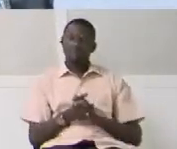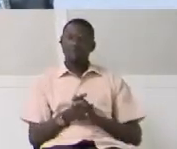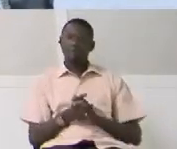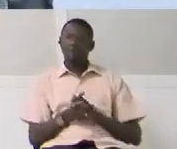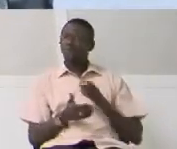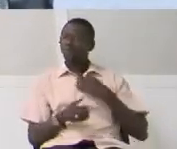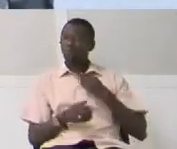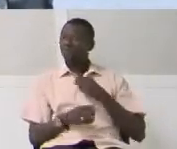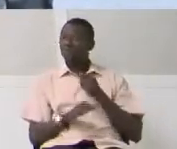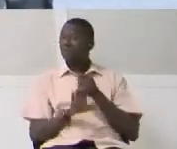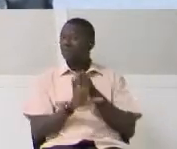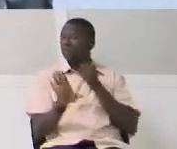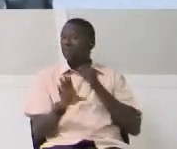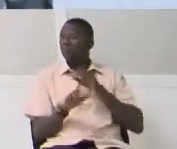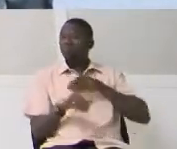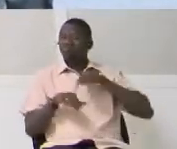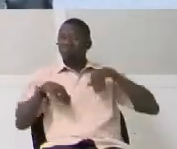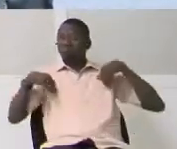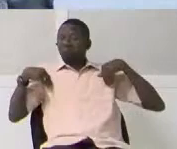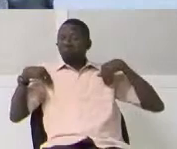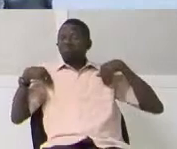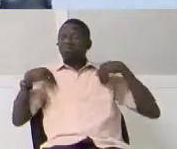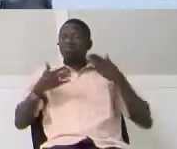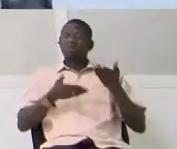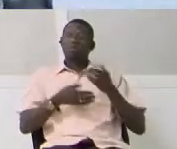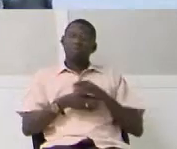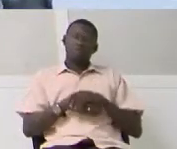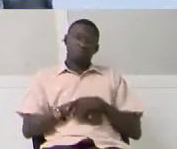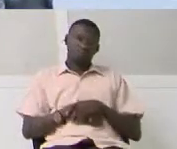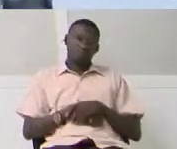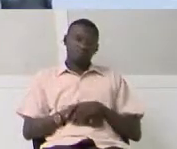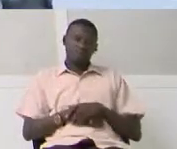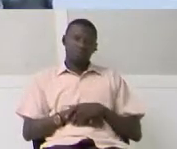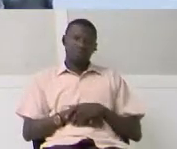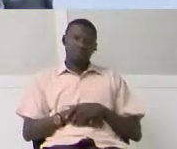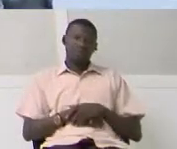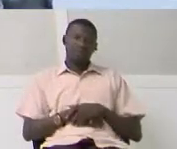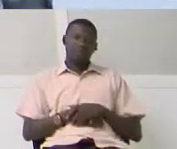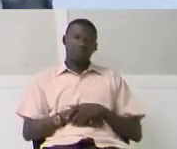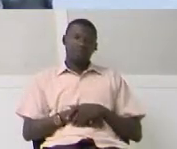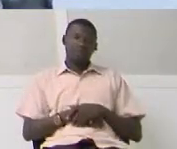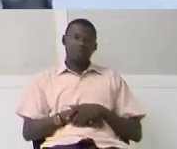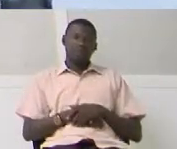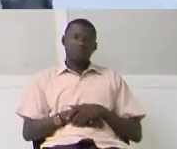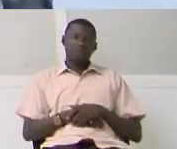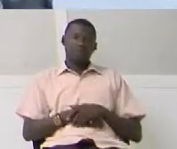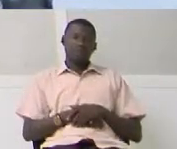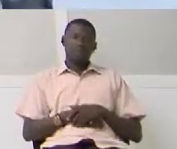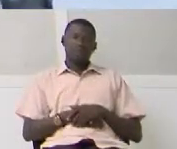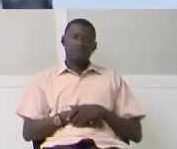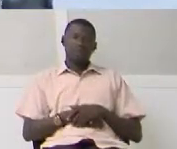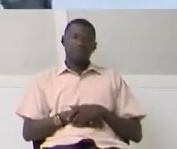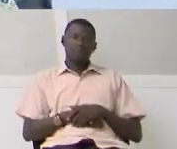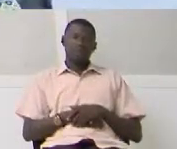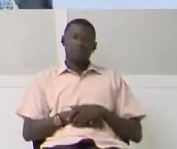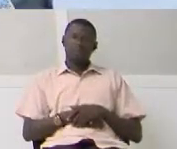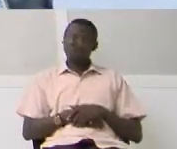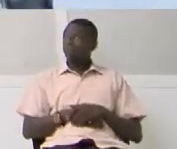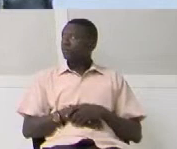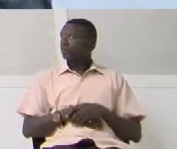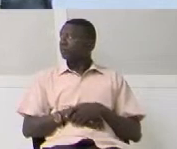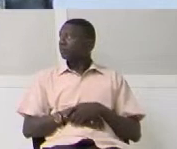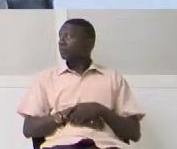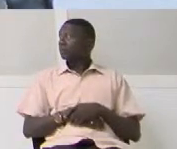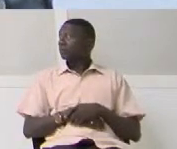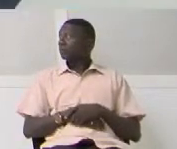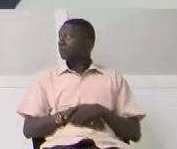and as I am. So, I was avoiding those things and others. But after I'm so sorry. Because my day is a convoy, this is a